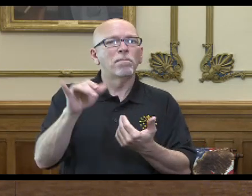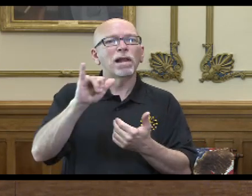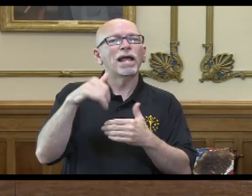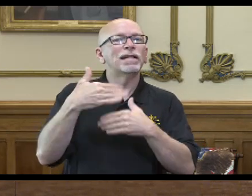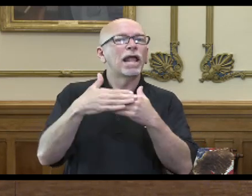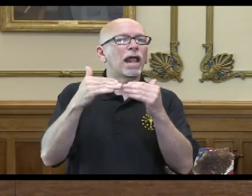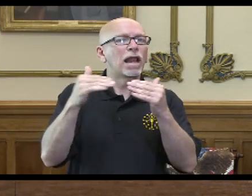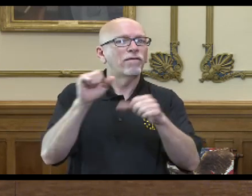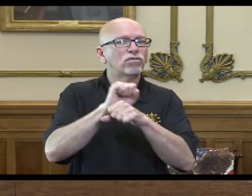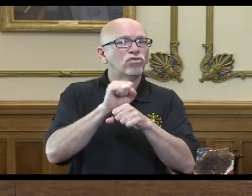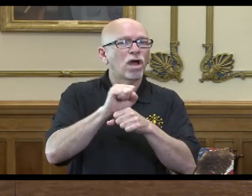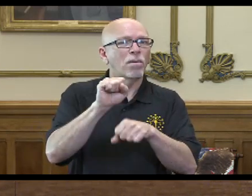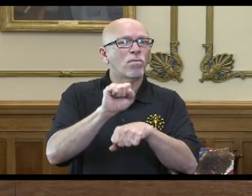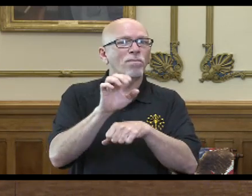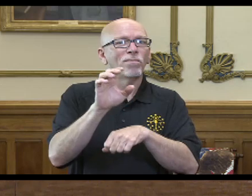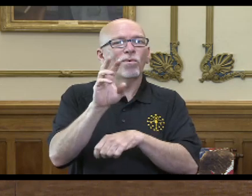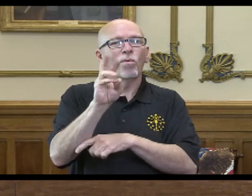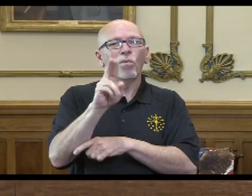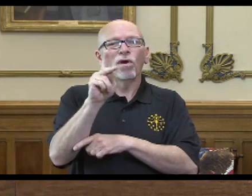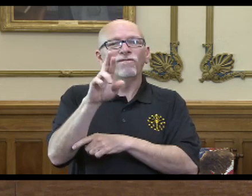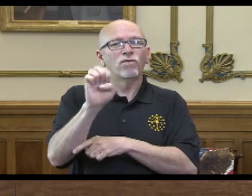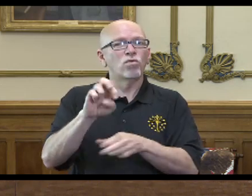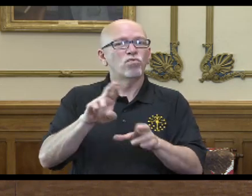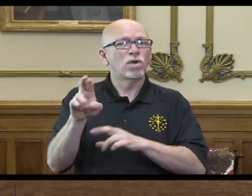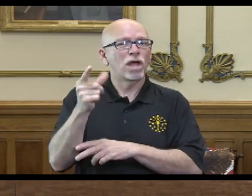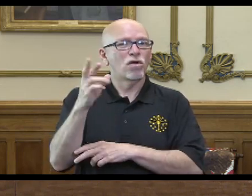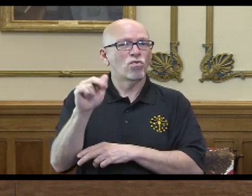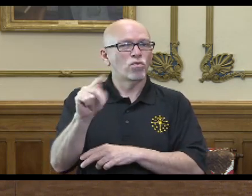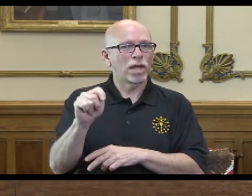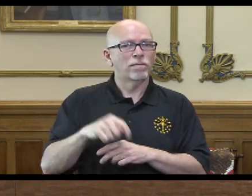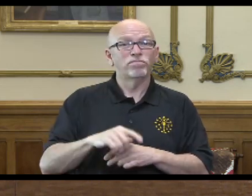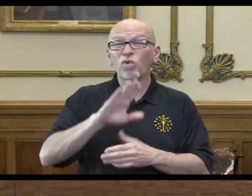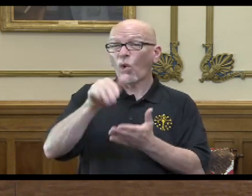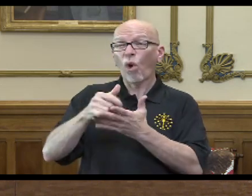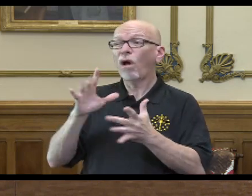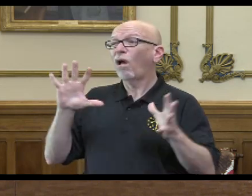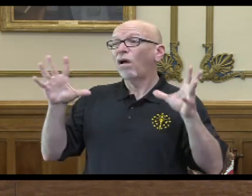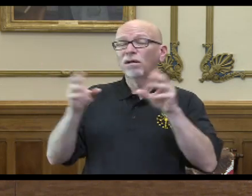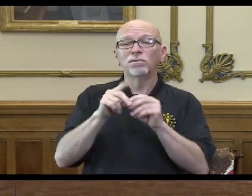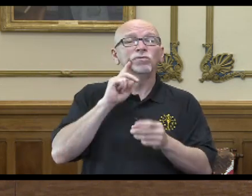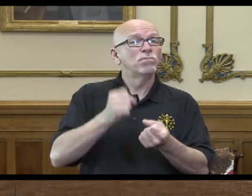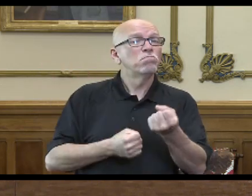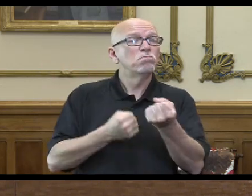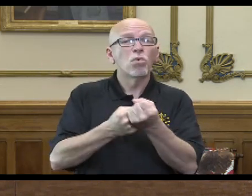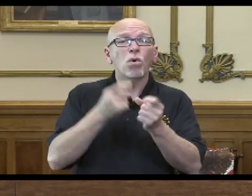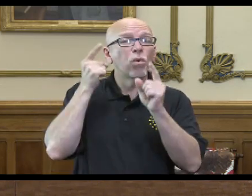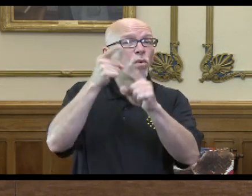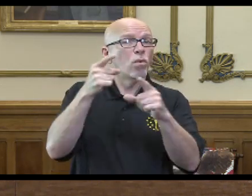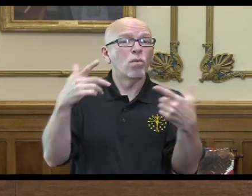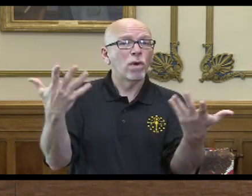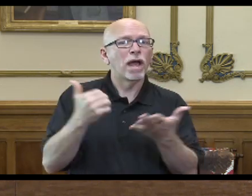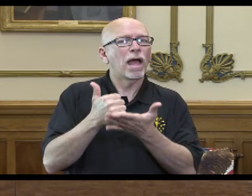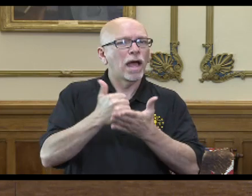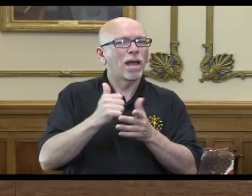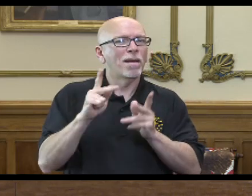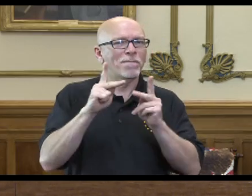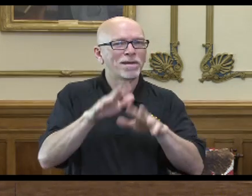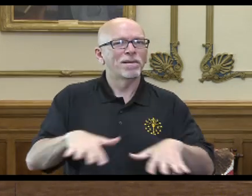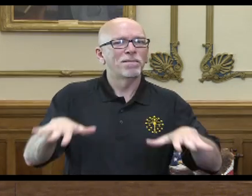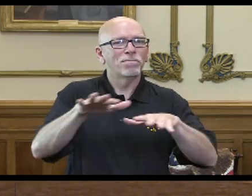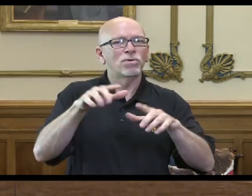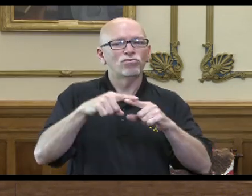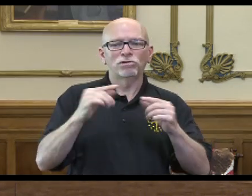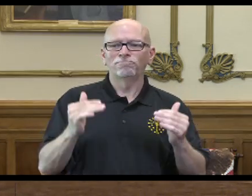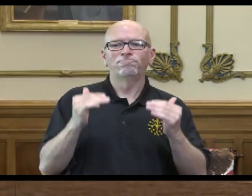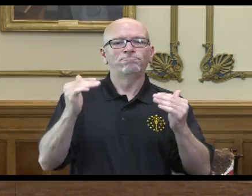Level Jobs Workforce Ready Grant. All of this works to support the ultimate goal of helping Hoosiers take the